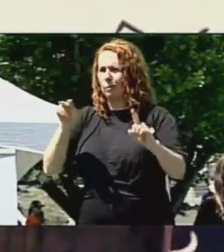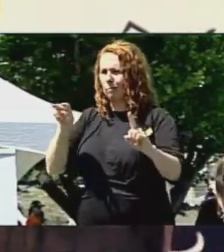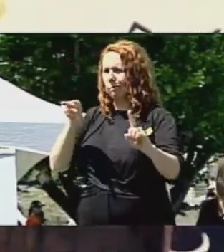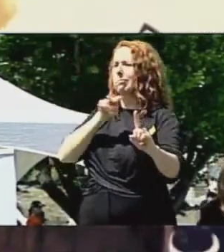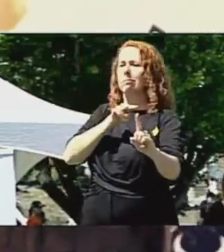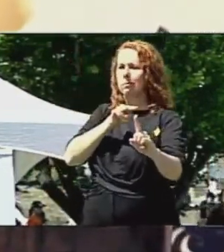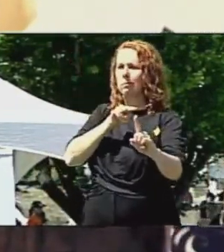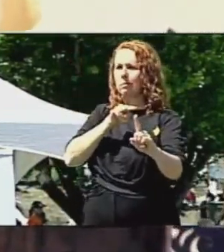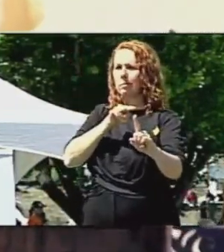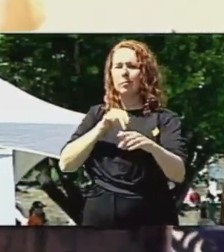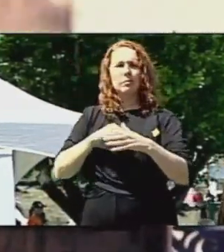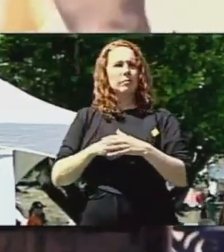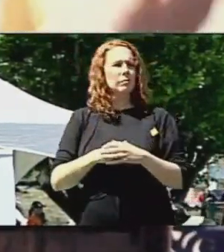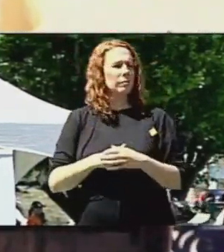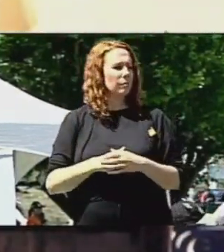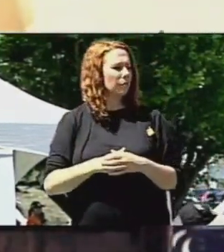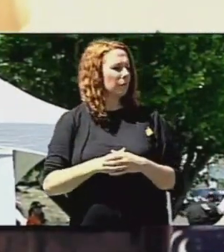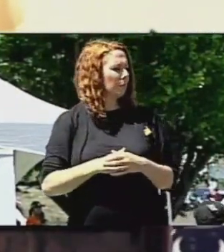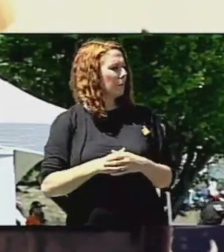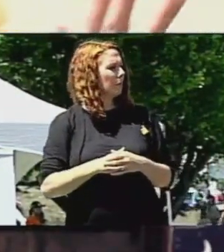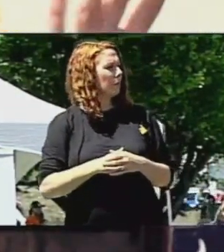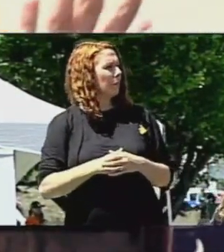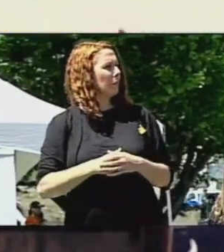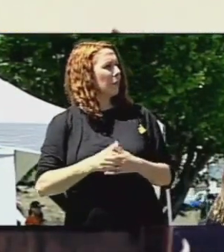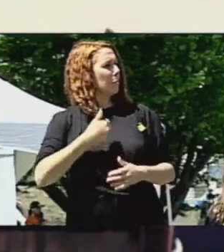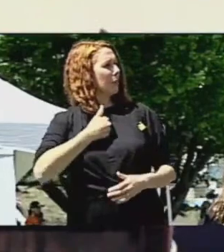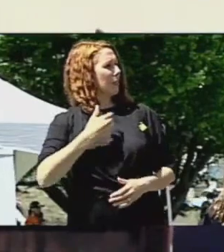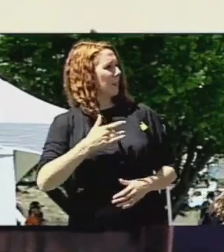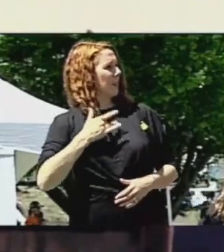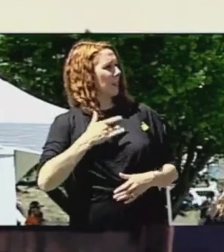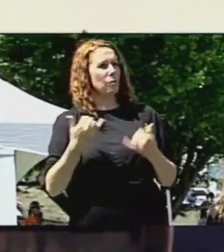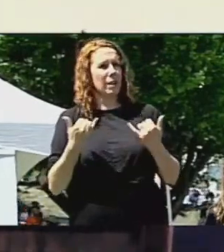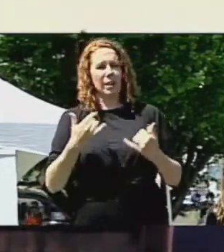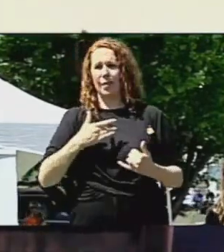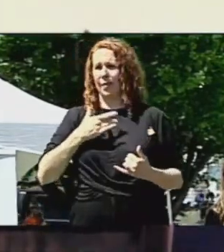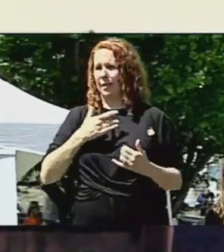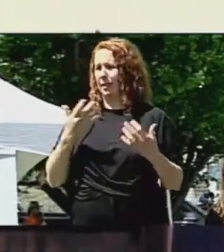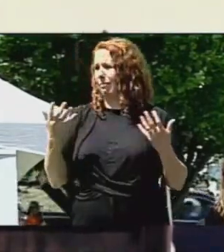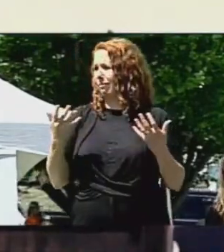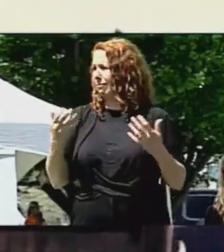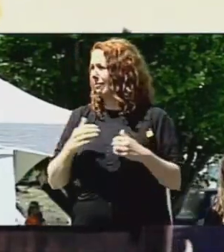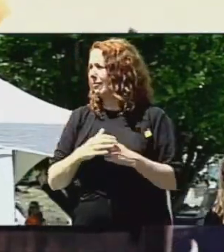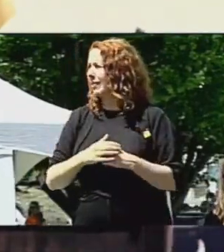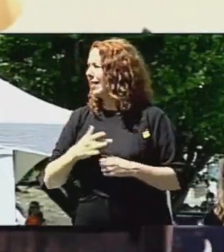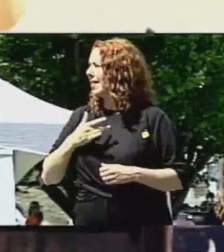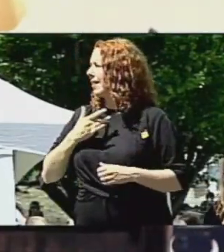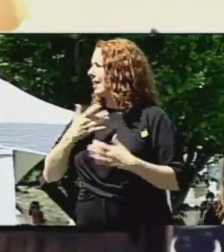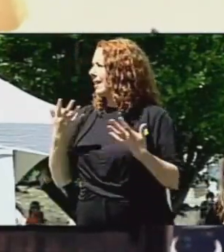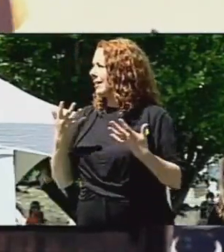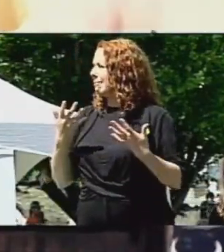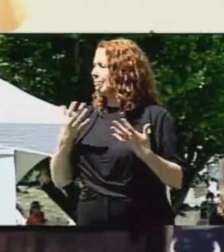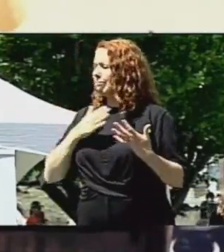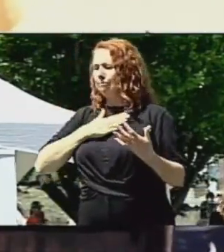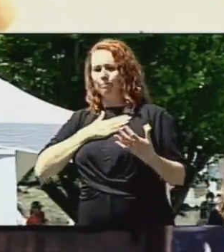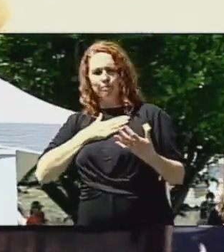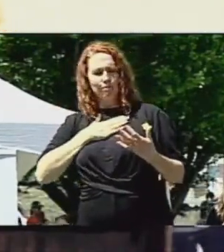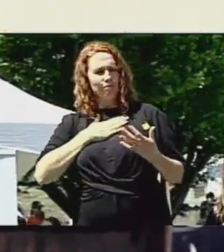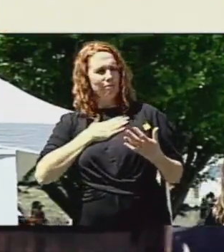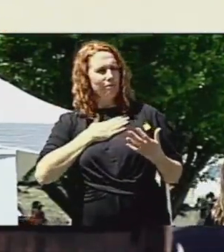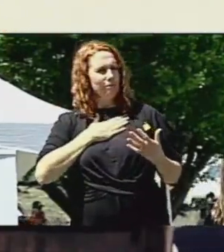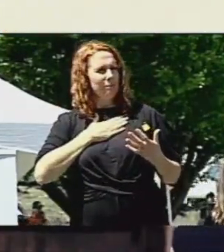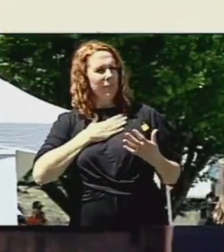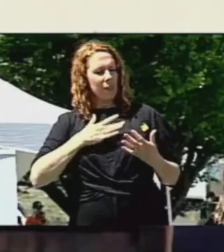And how I'm feeling right now is I feel deeply